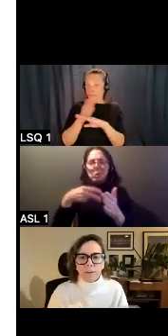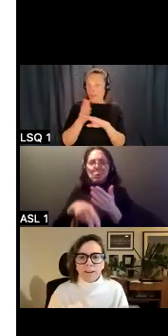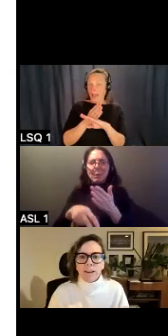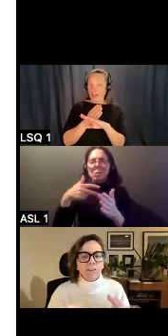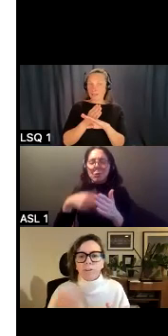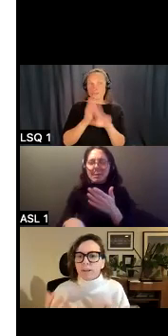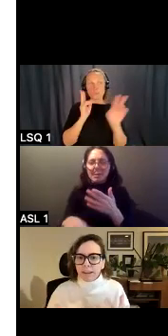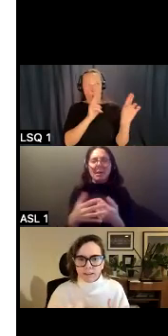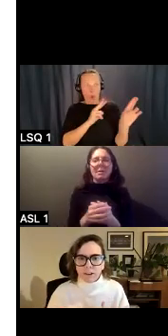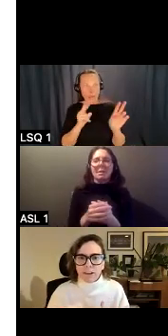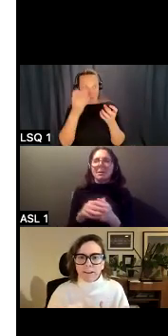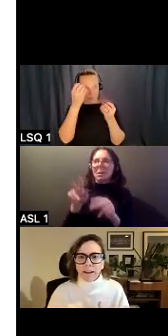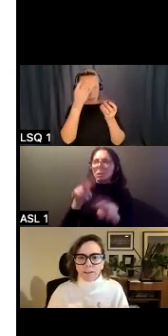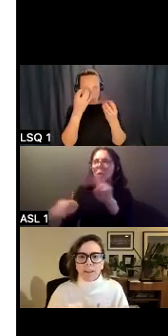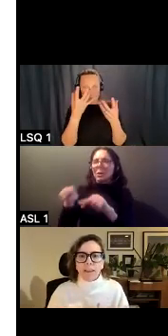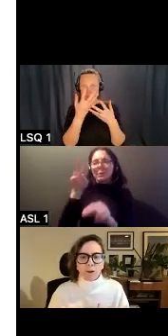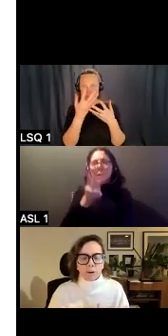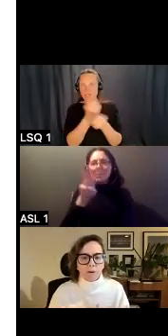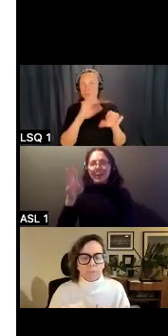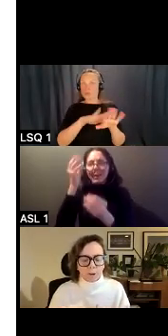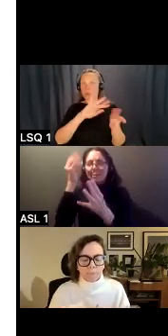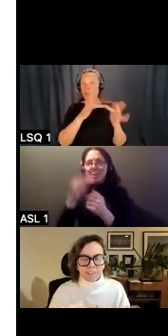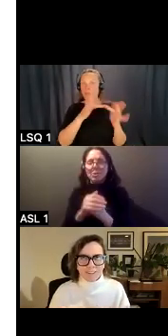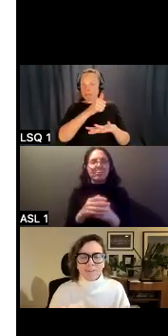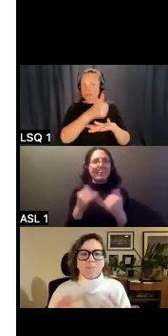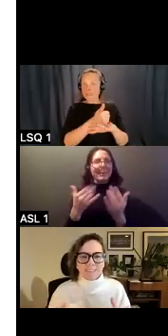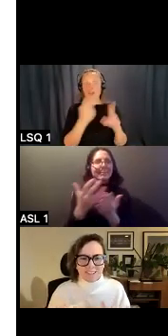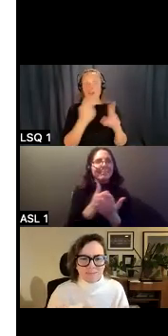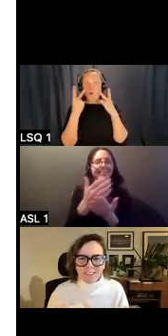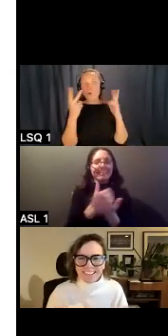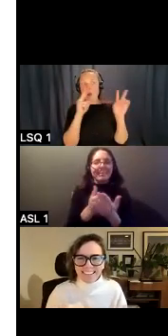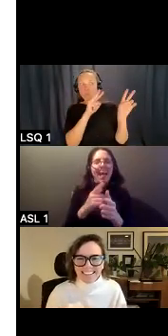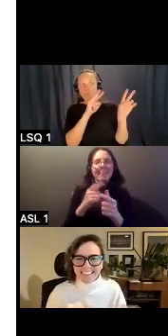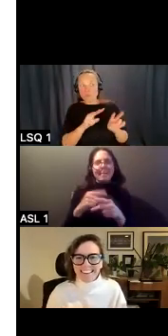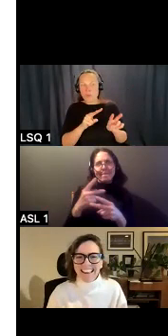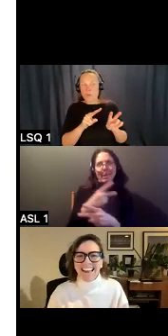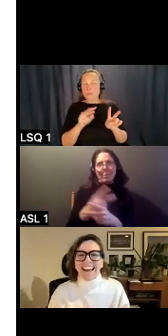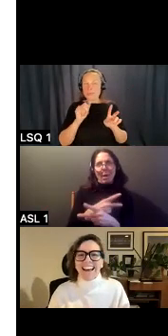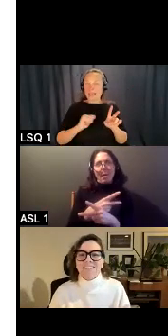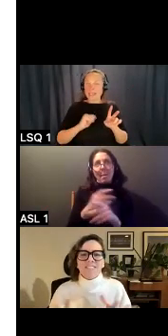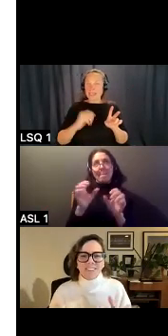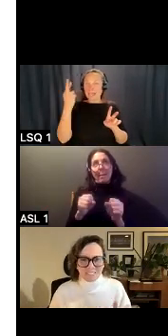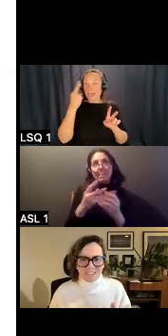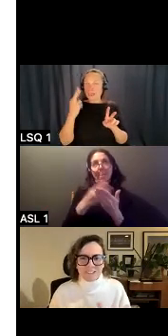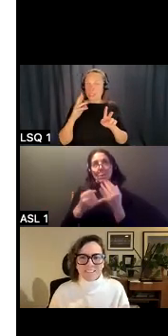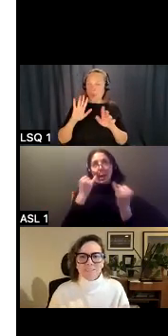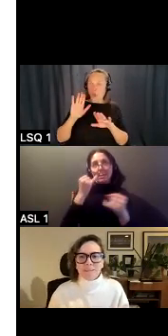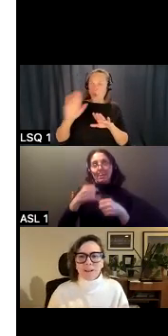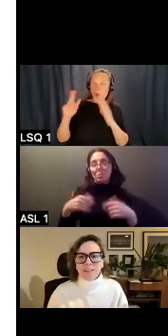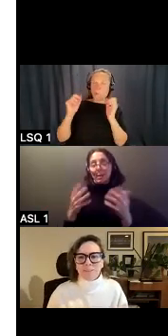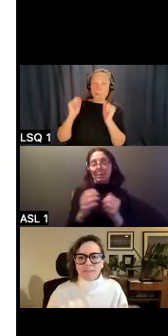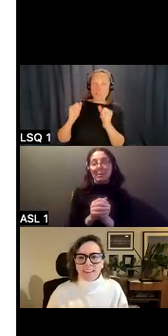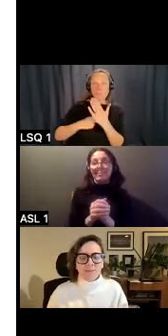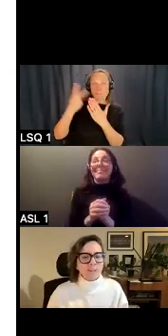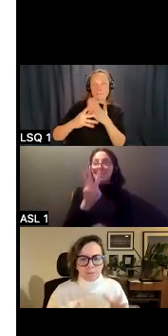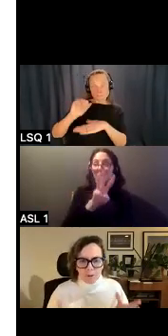on the website, to get started and thinking about your potential project ideas. There are resources available